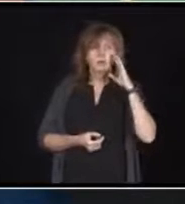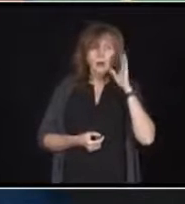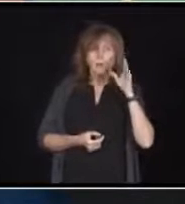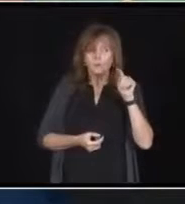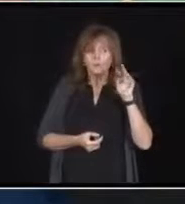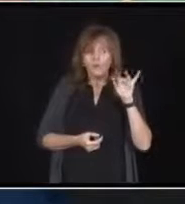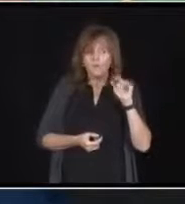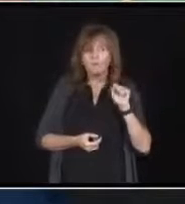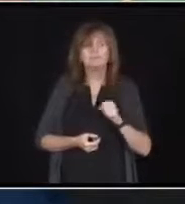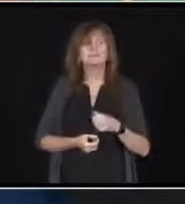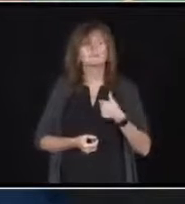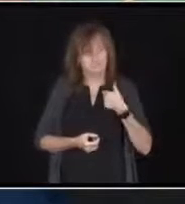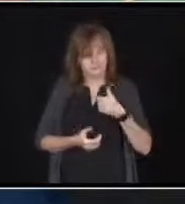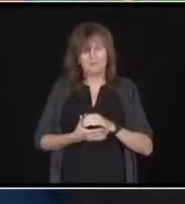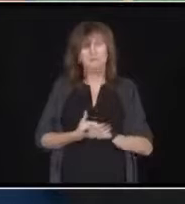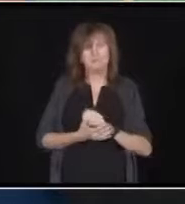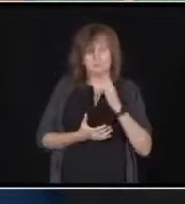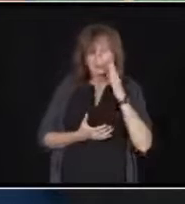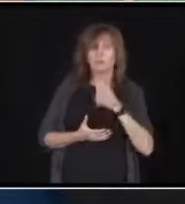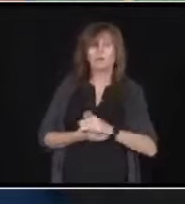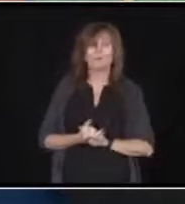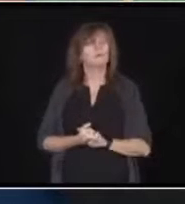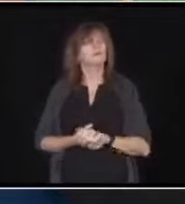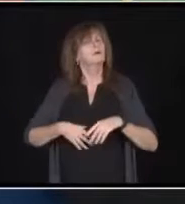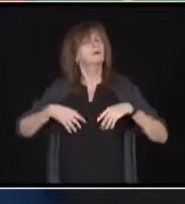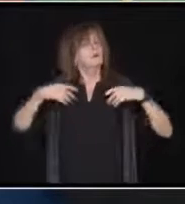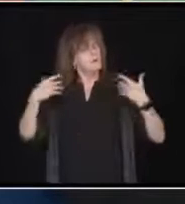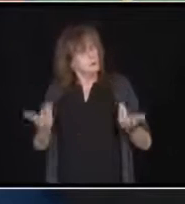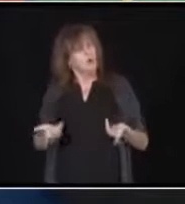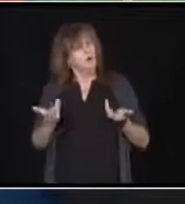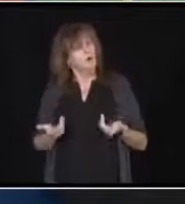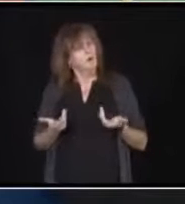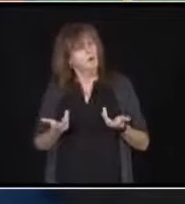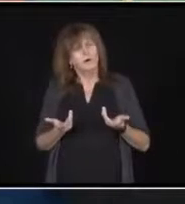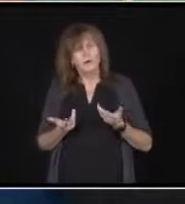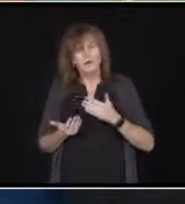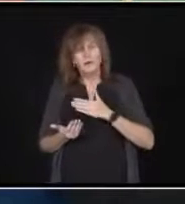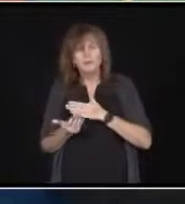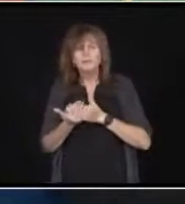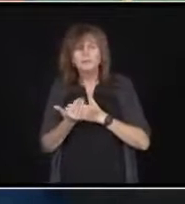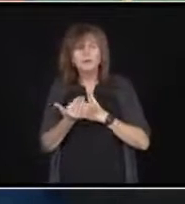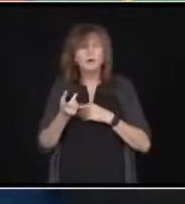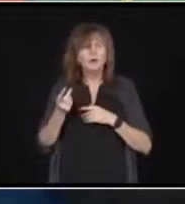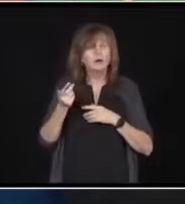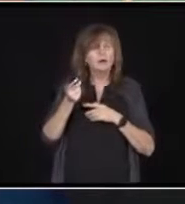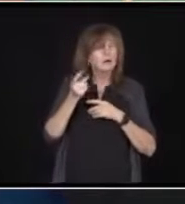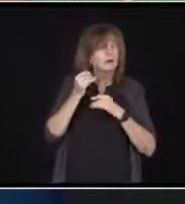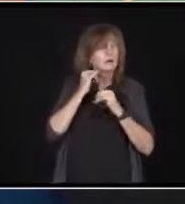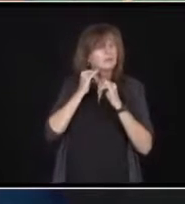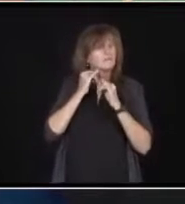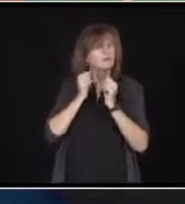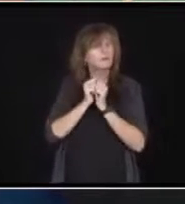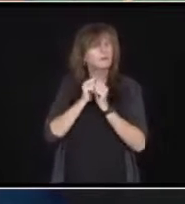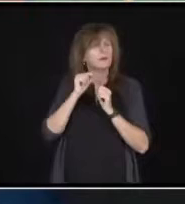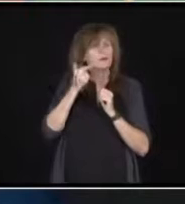Premier. So, Premier Ford, this morning in an interview with Global News Radio in Winnipeg, Prime Minister Justin Trudeau seems to blame